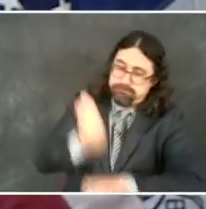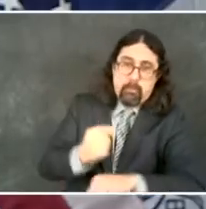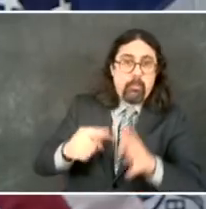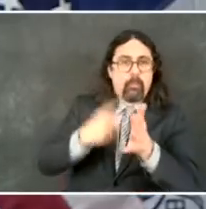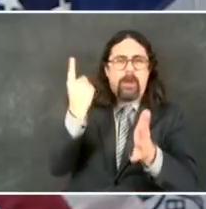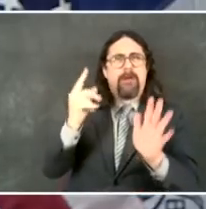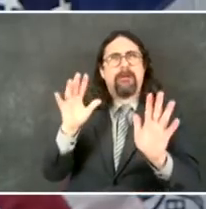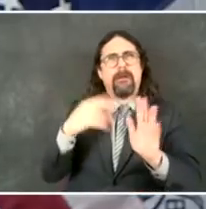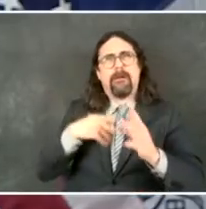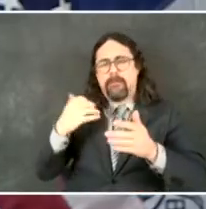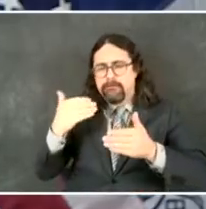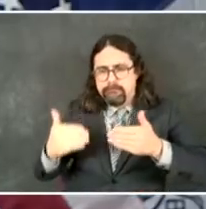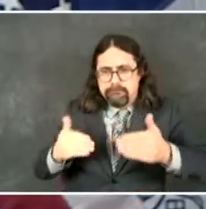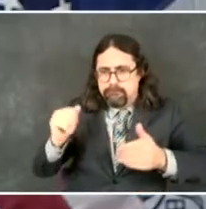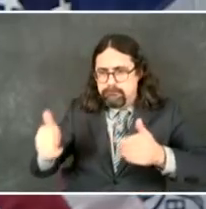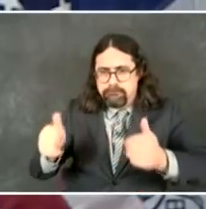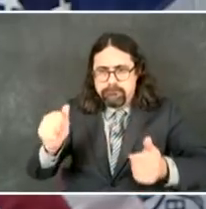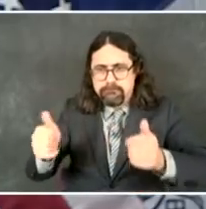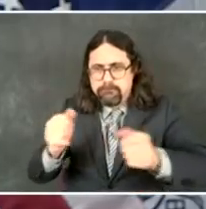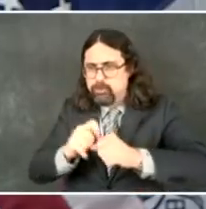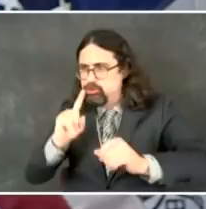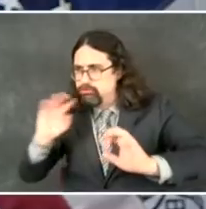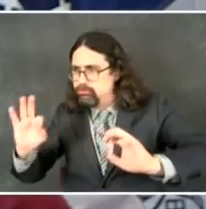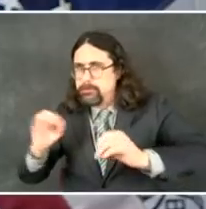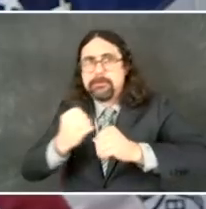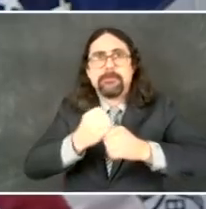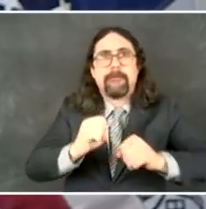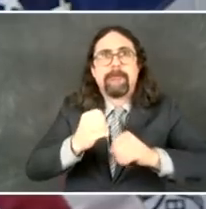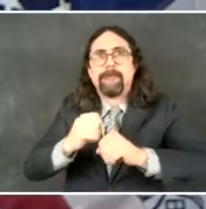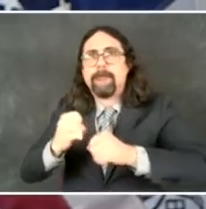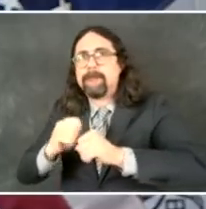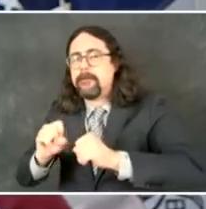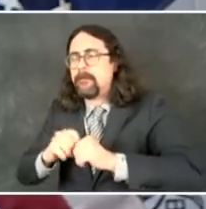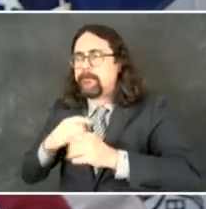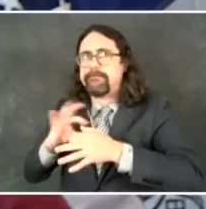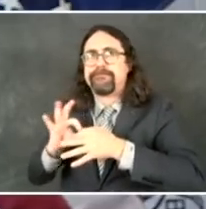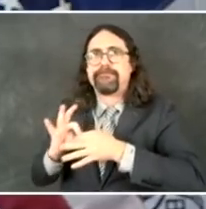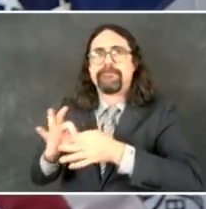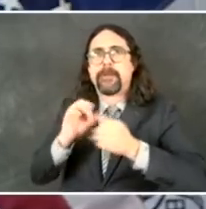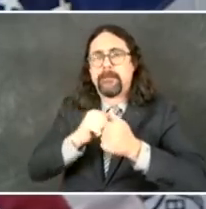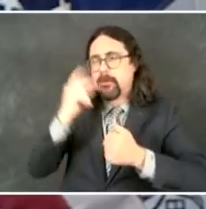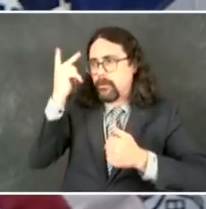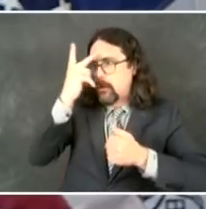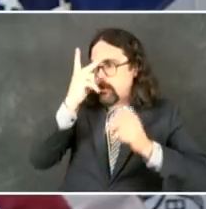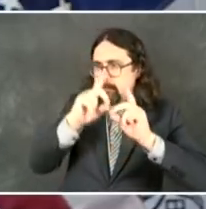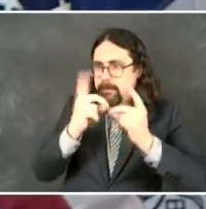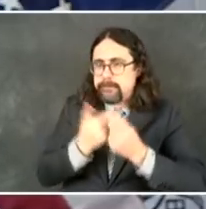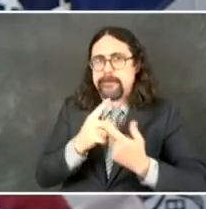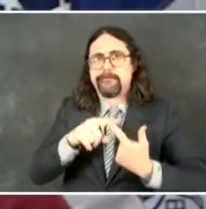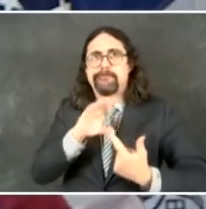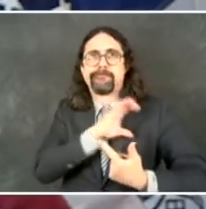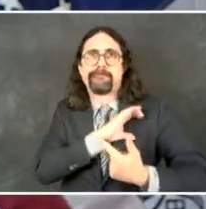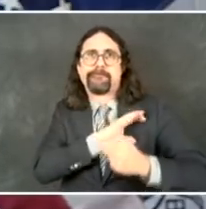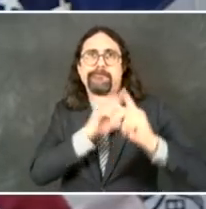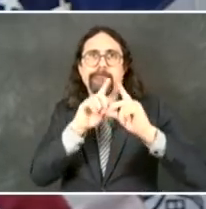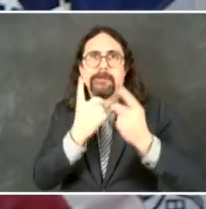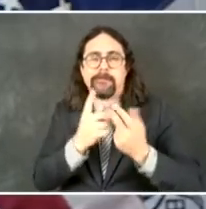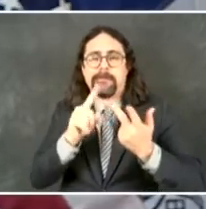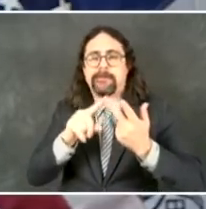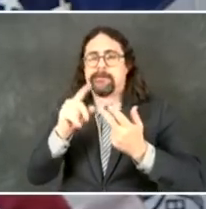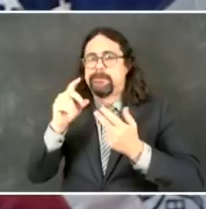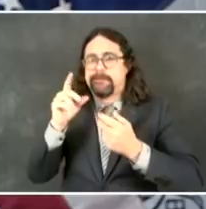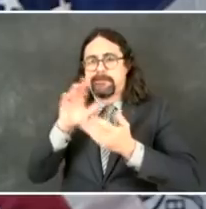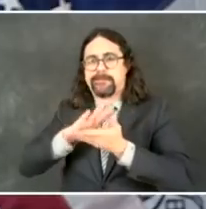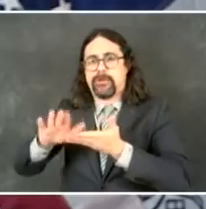Parks Department, figuring out all the right places we can do this. But first priority on the places hardest hit. And then,